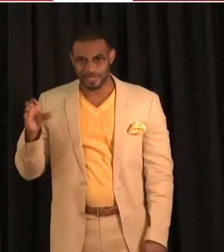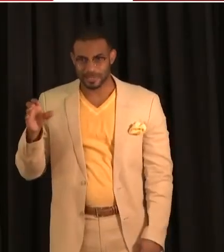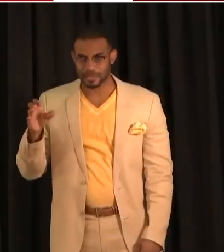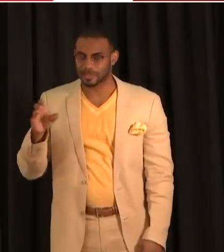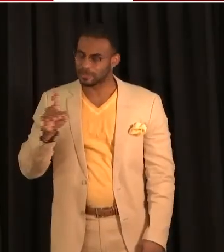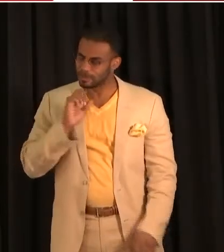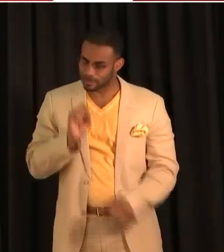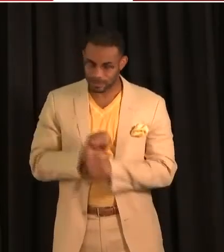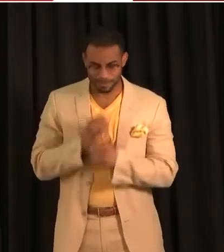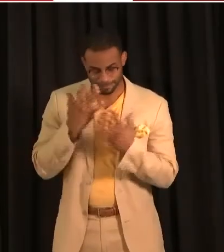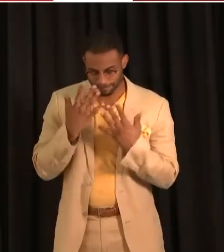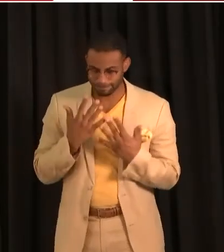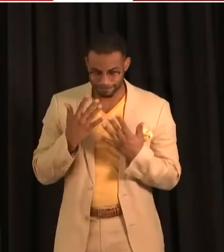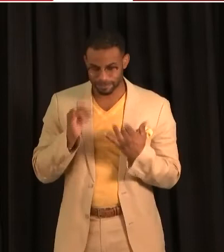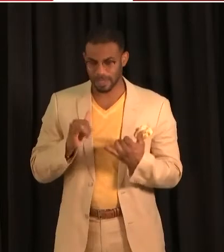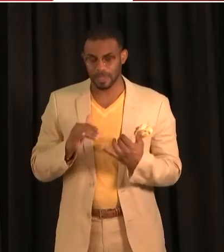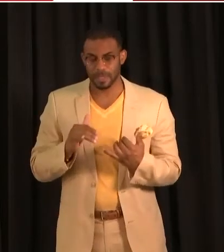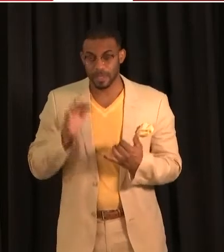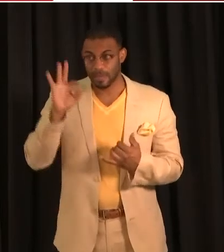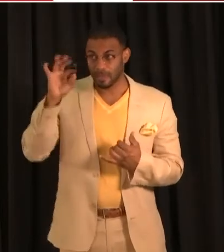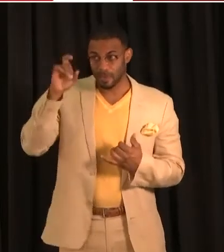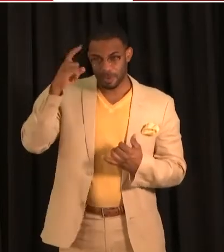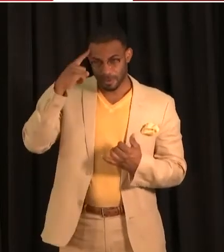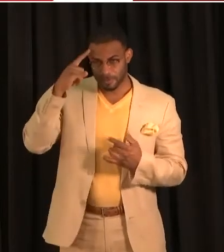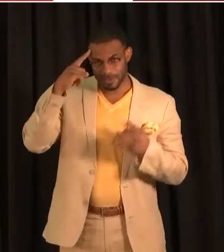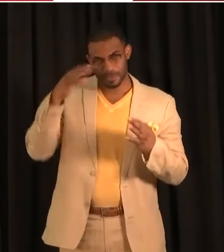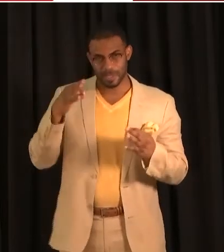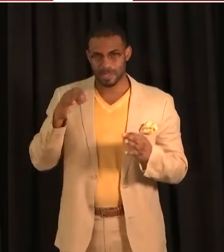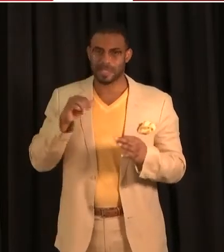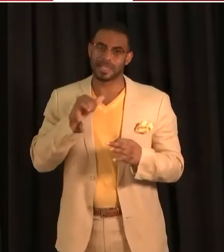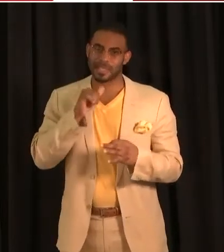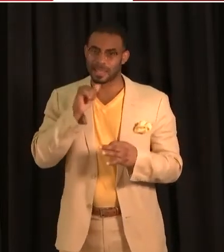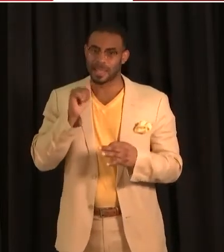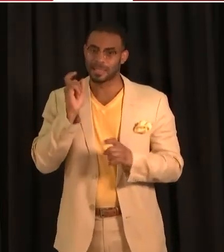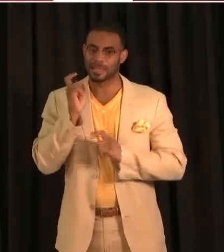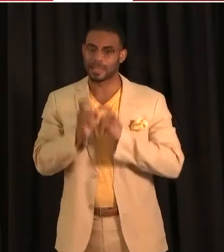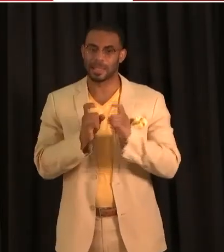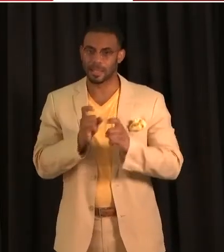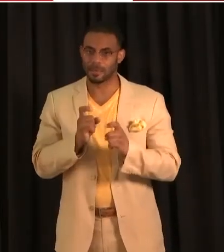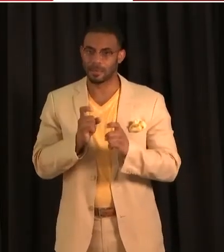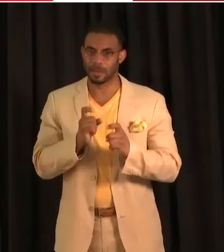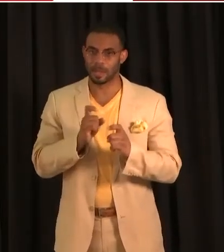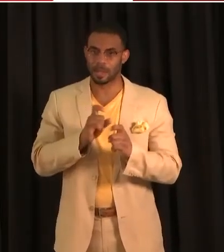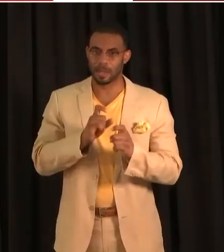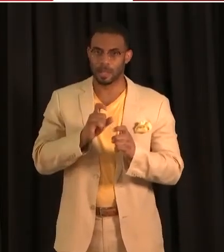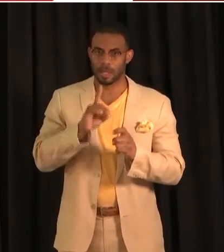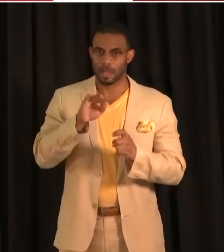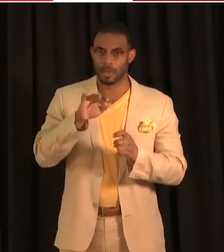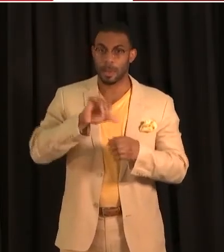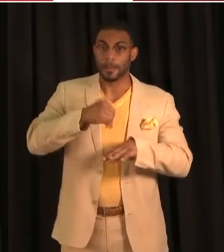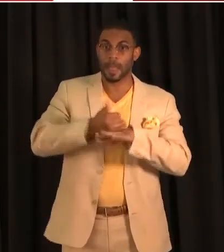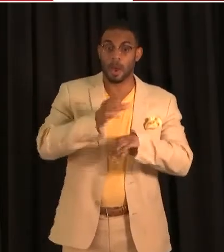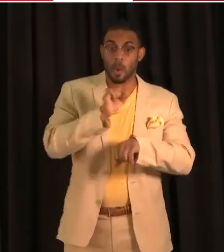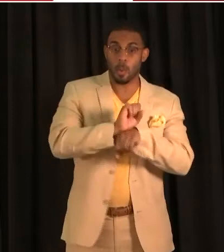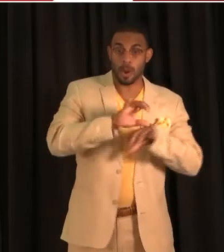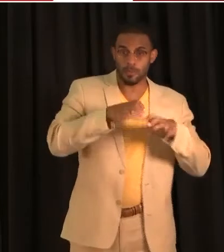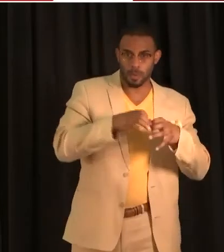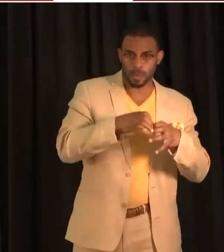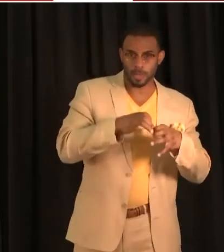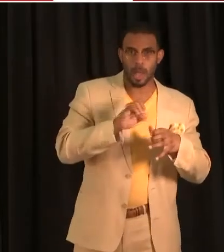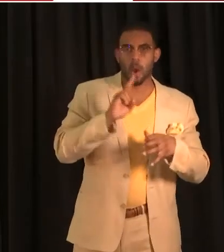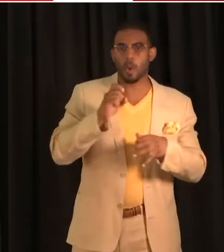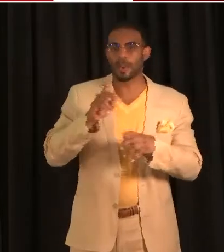It is absolutely unfortunate that the federal government decided not to allocate our doses based on our workforce for our